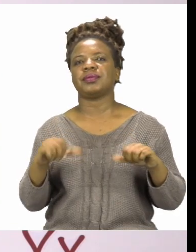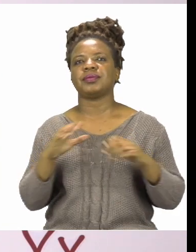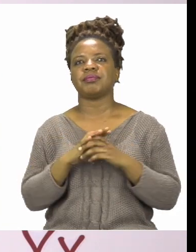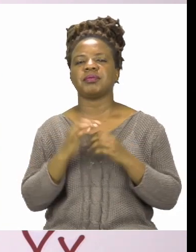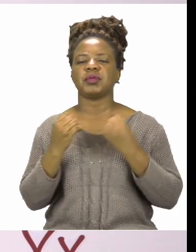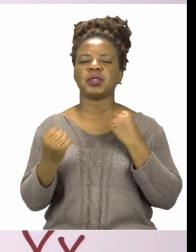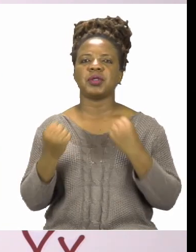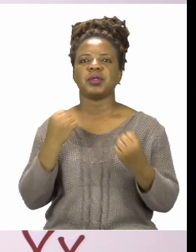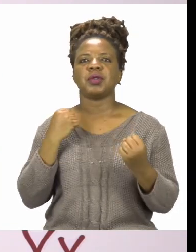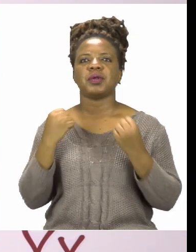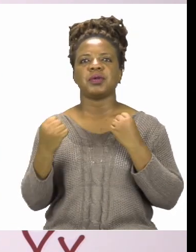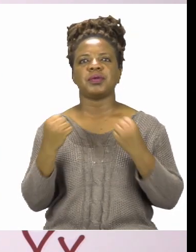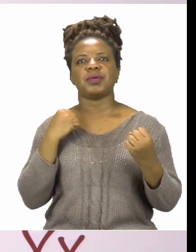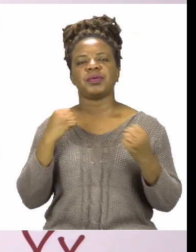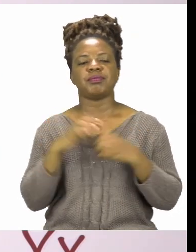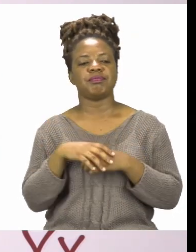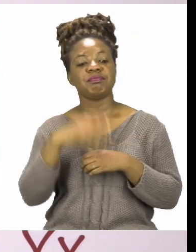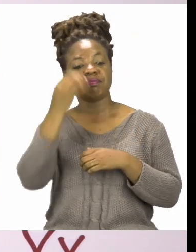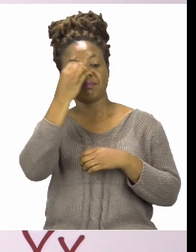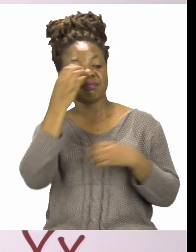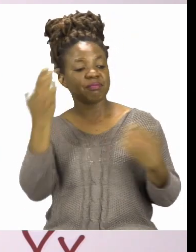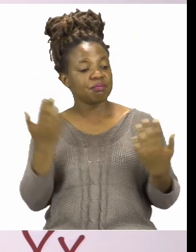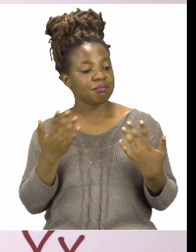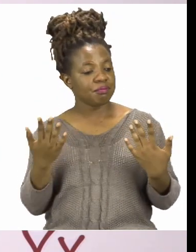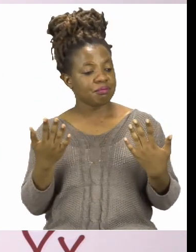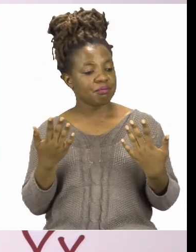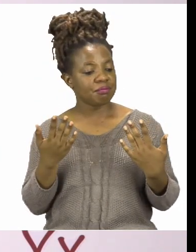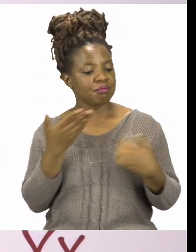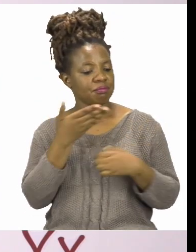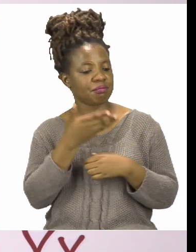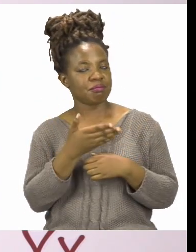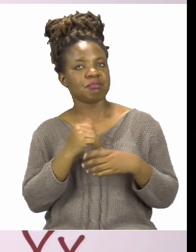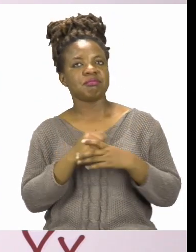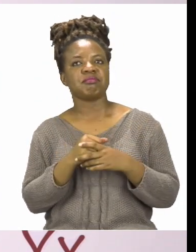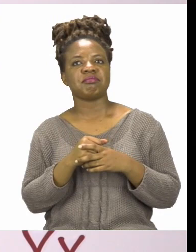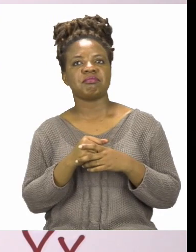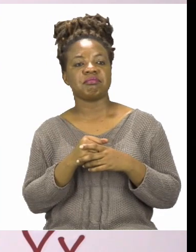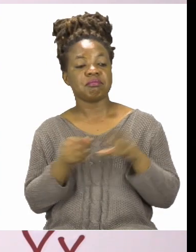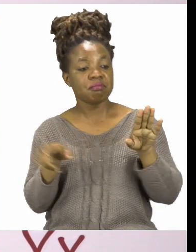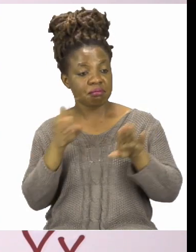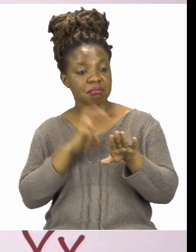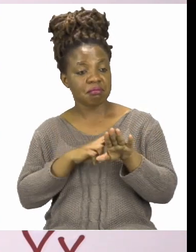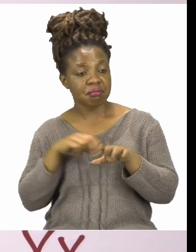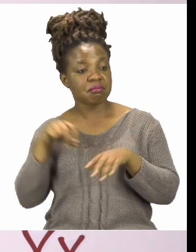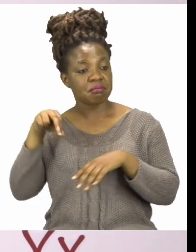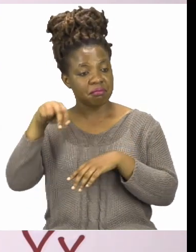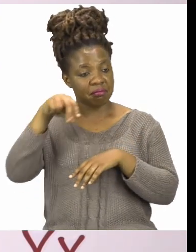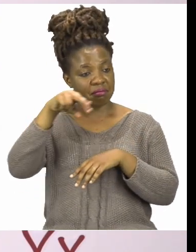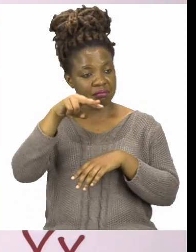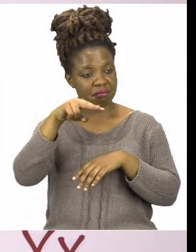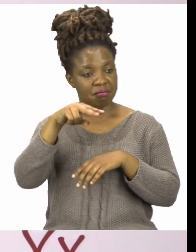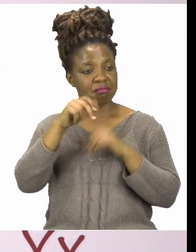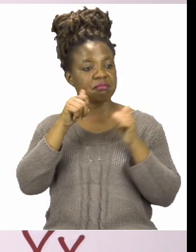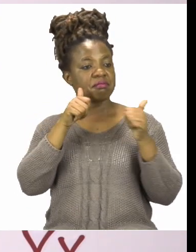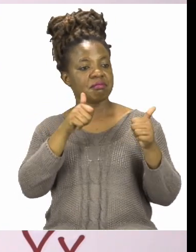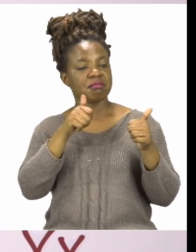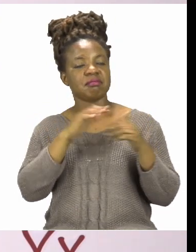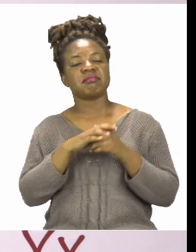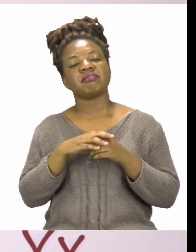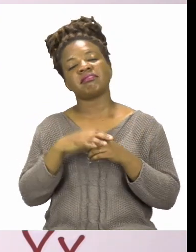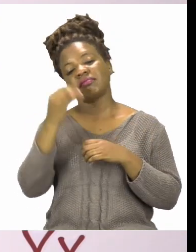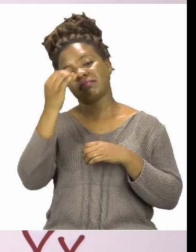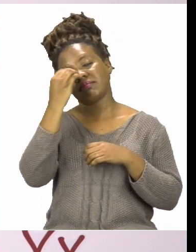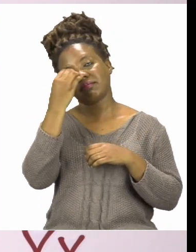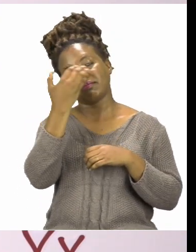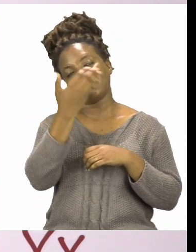exercise. There you are. Are you ready for our walk? Wonderful. So, from Sashi and I, we would